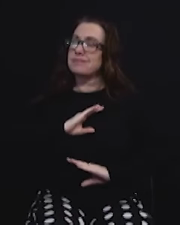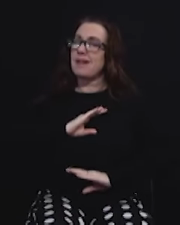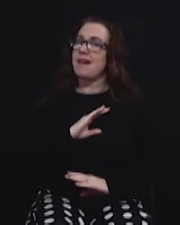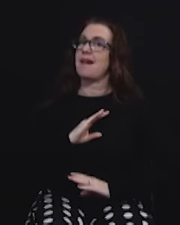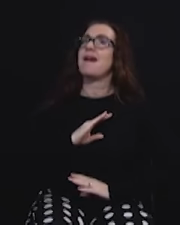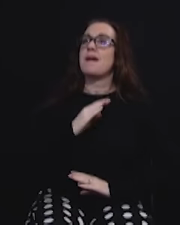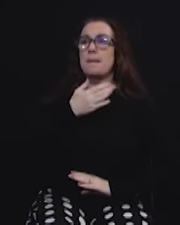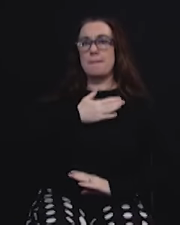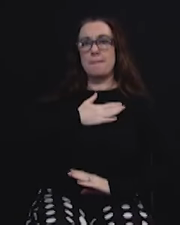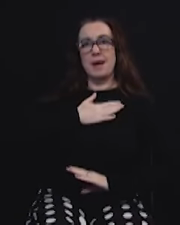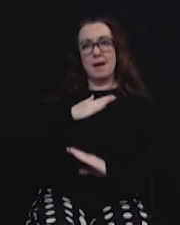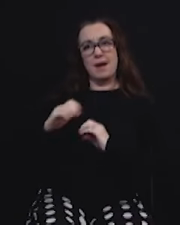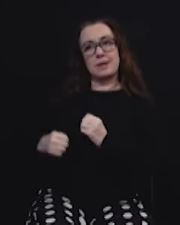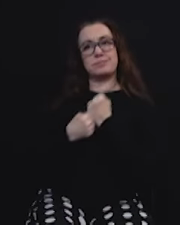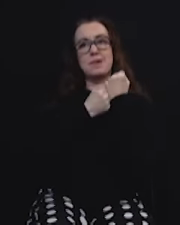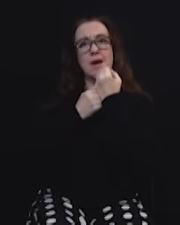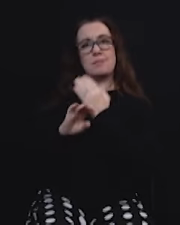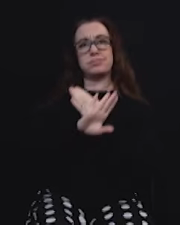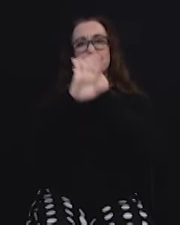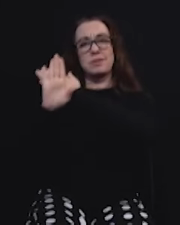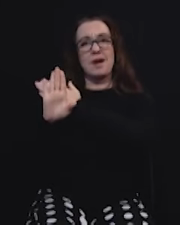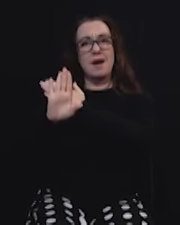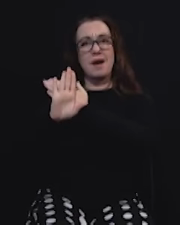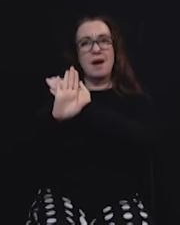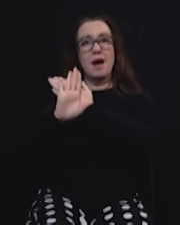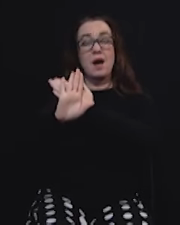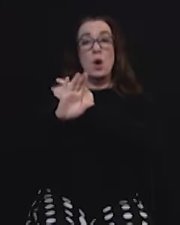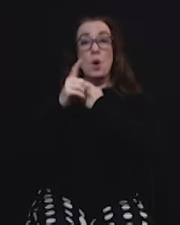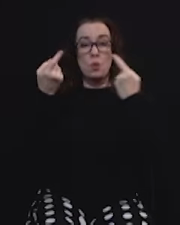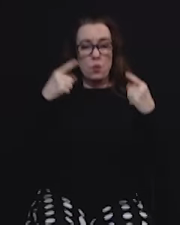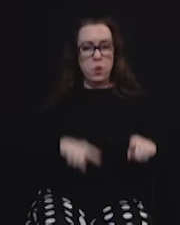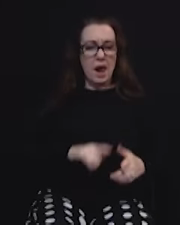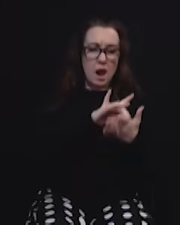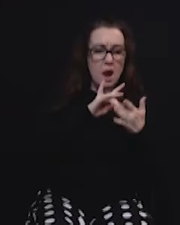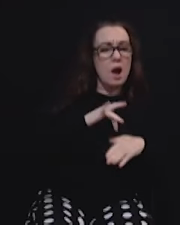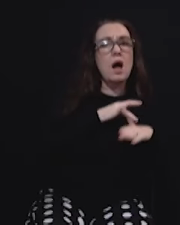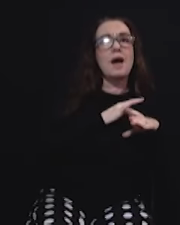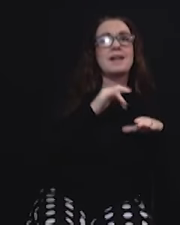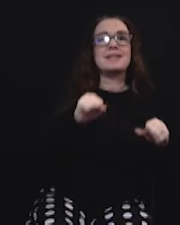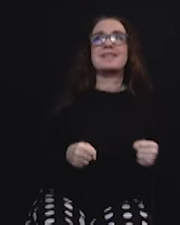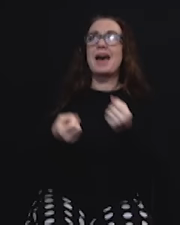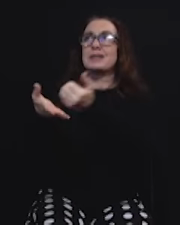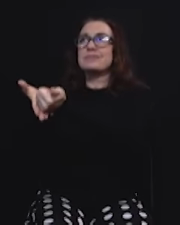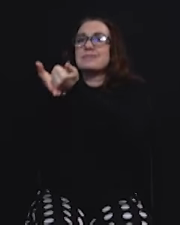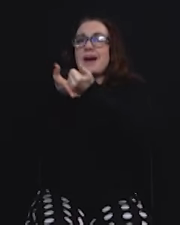Shelter, tower of refuge and strength.